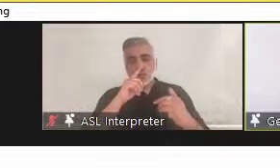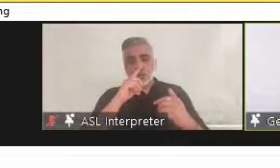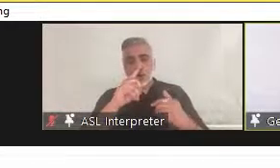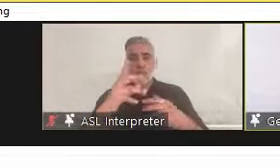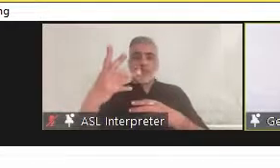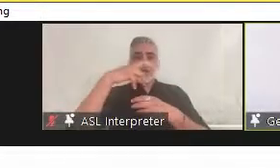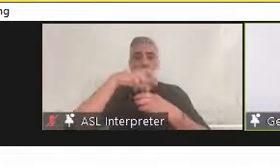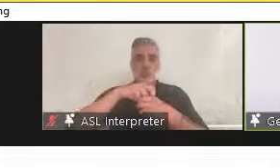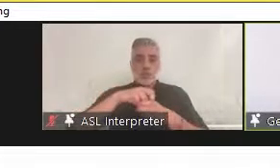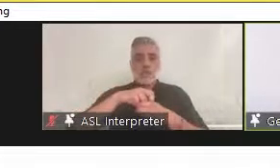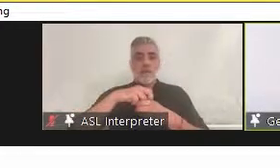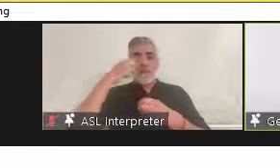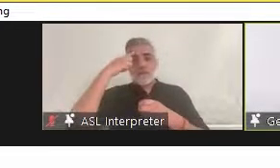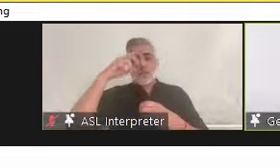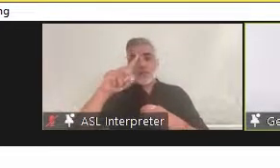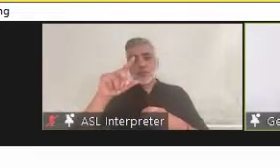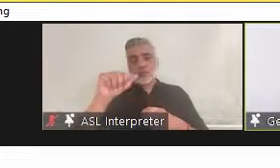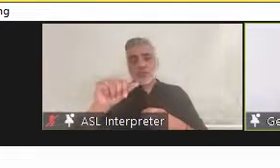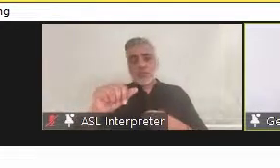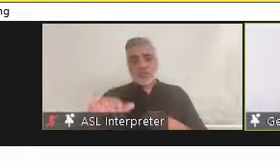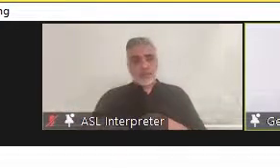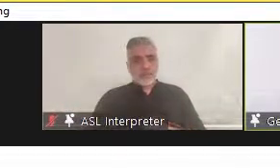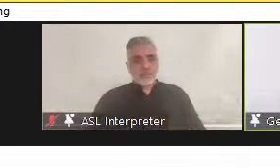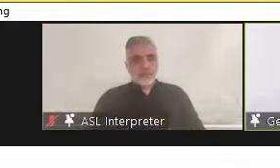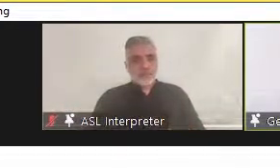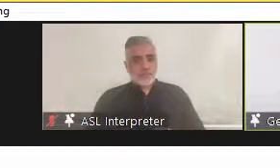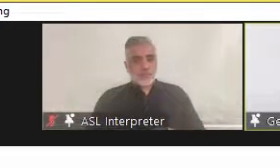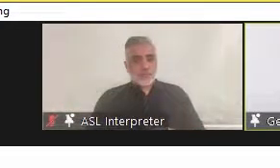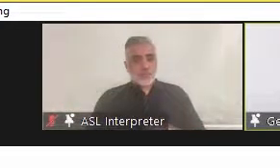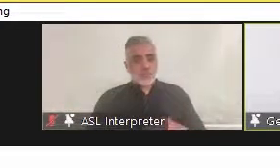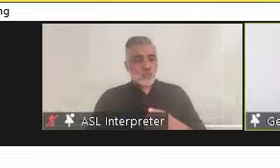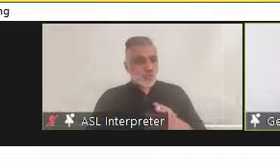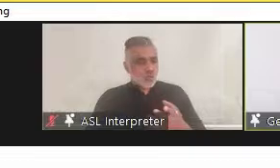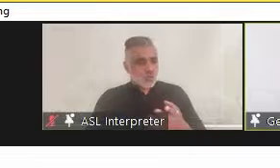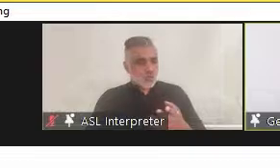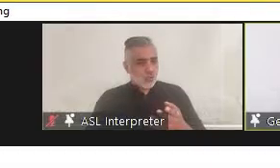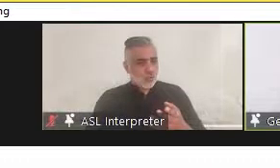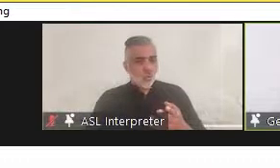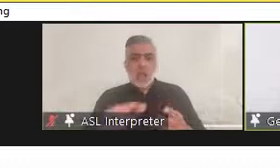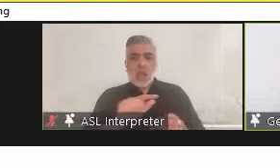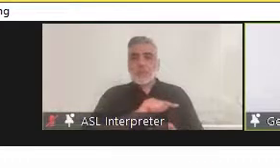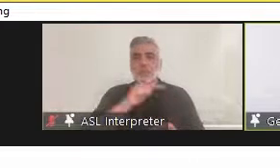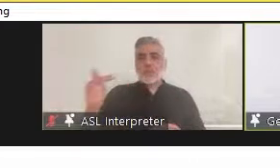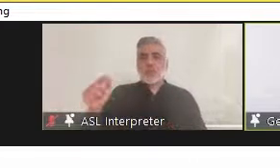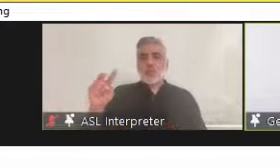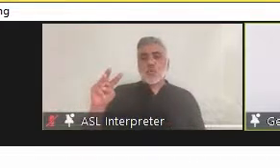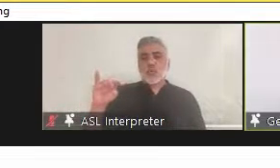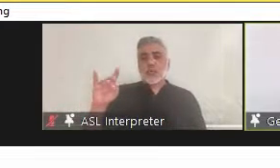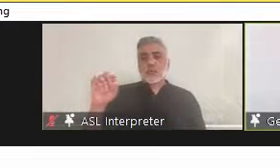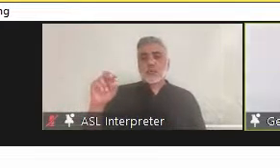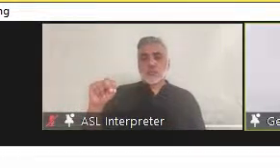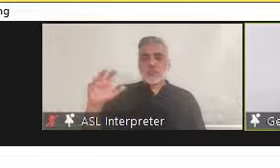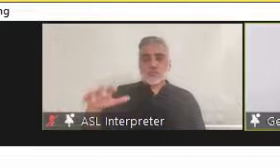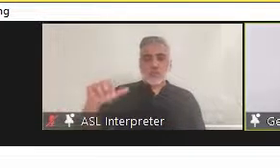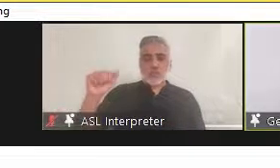inclusive when it comes to disability. So over to you, Wilson, to take us through.